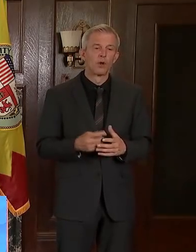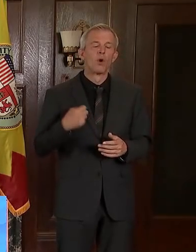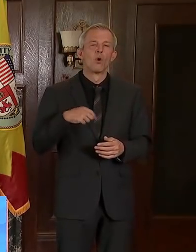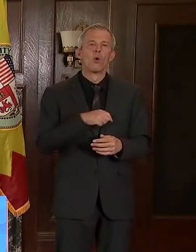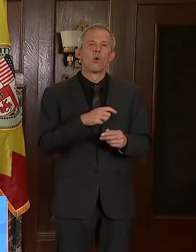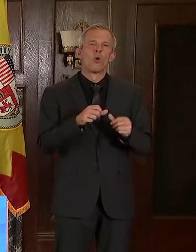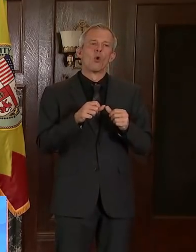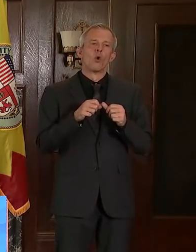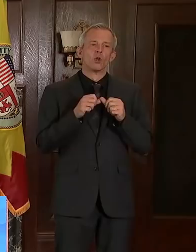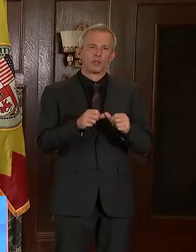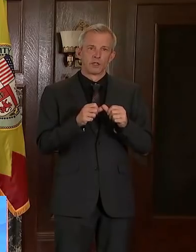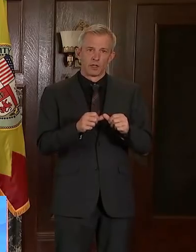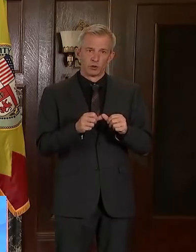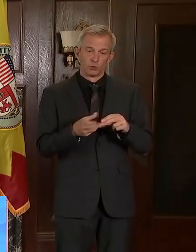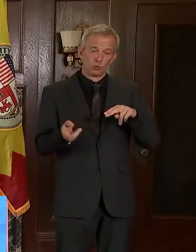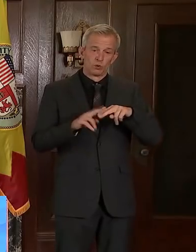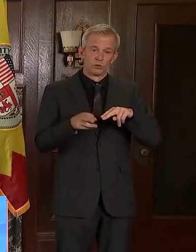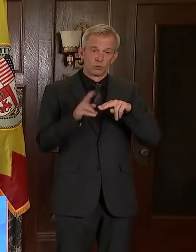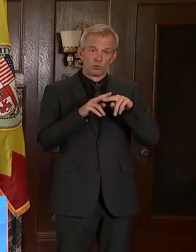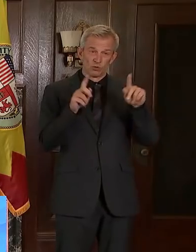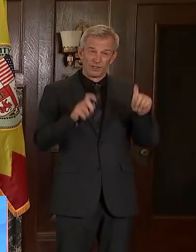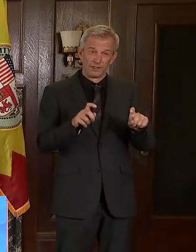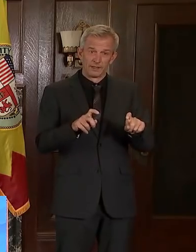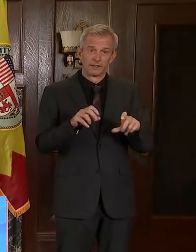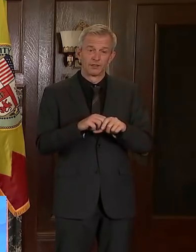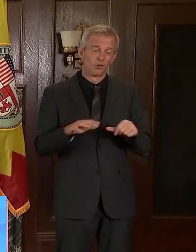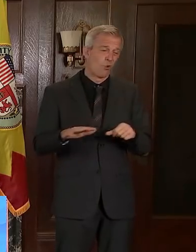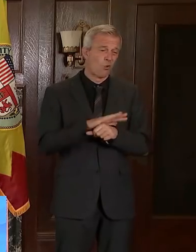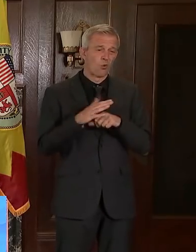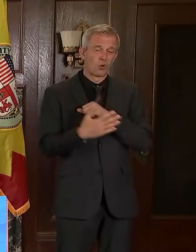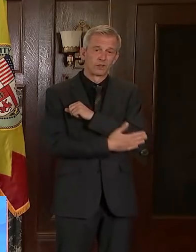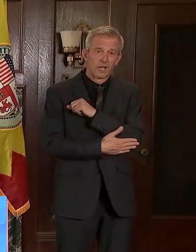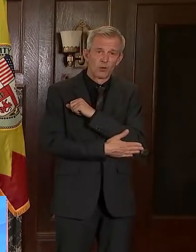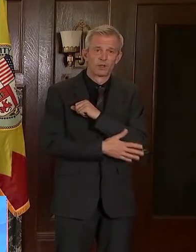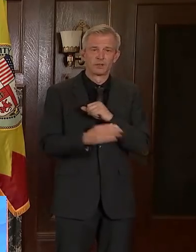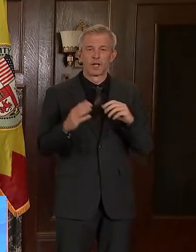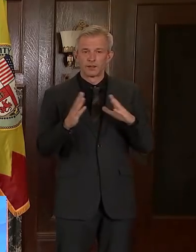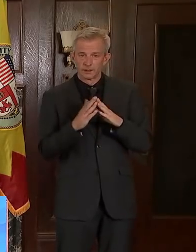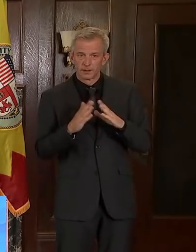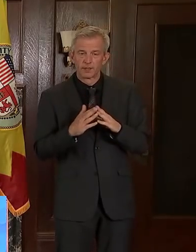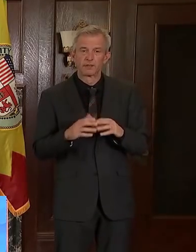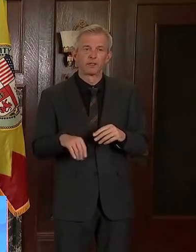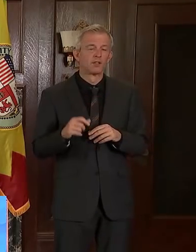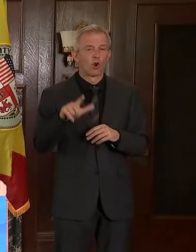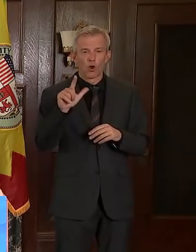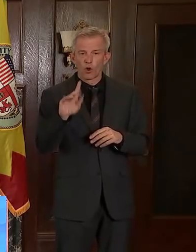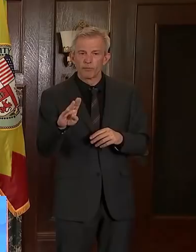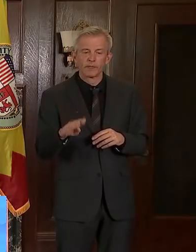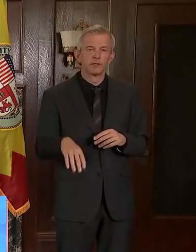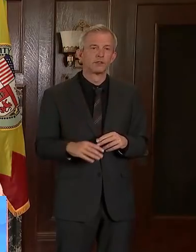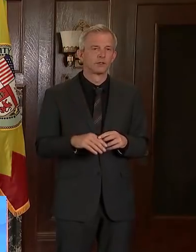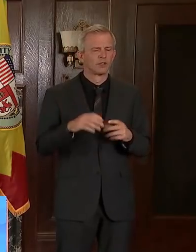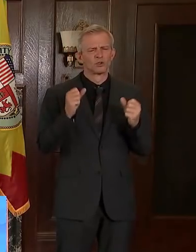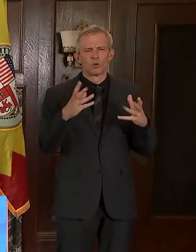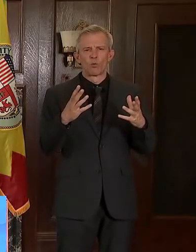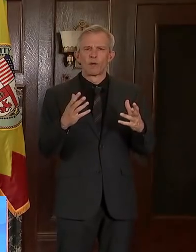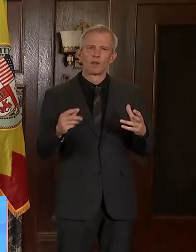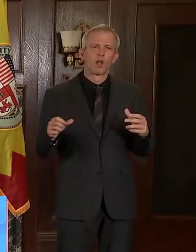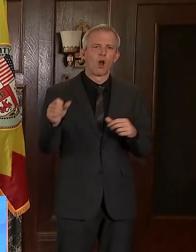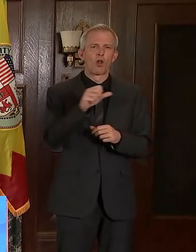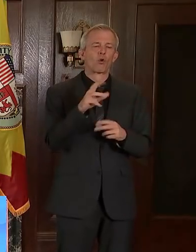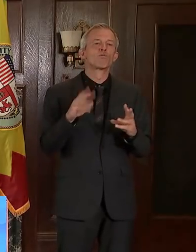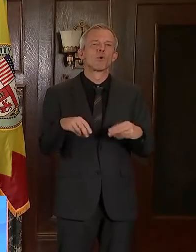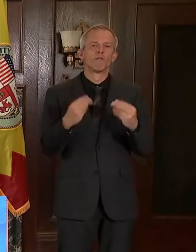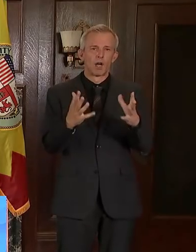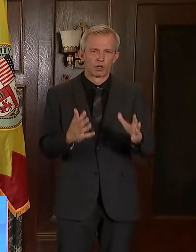ramp up testing across the county of Los Angeles, the city of Los Angeles, the city of Long Beach, and so many other